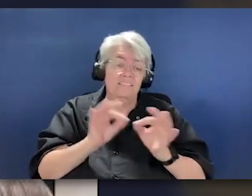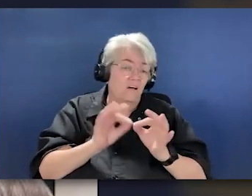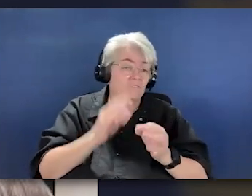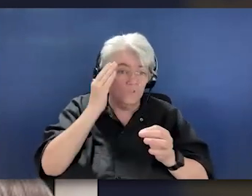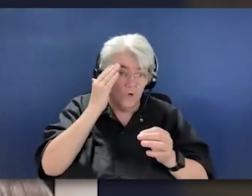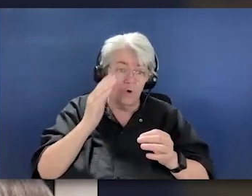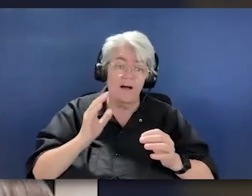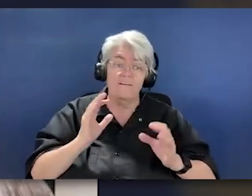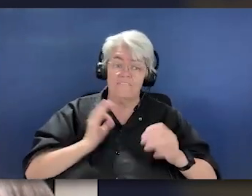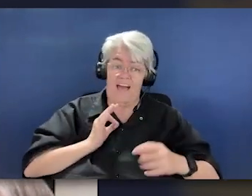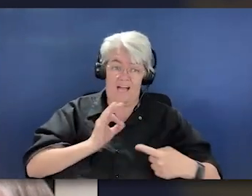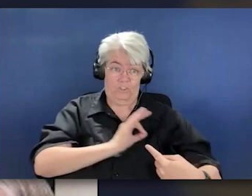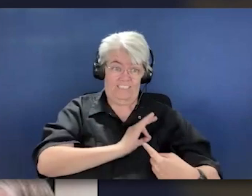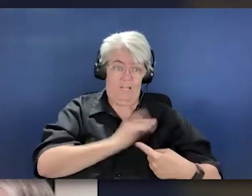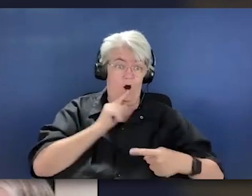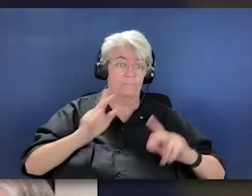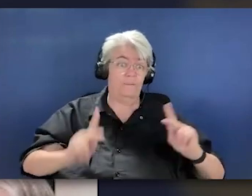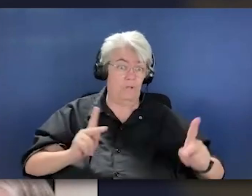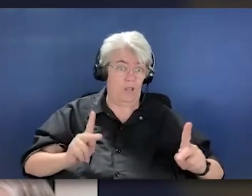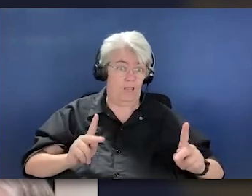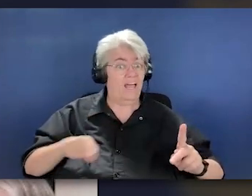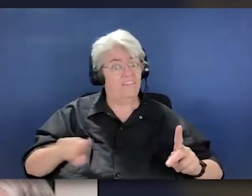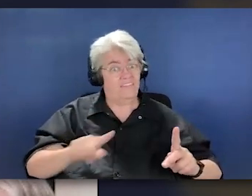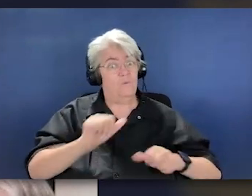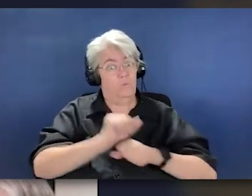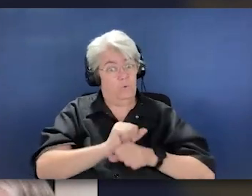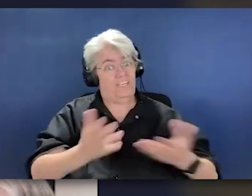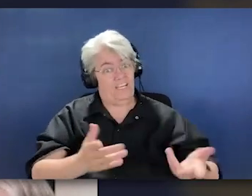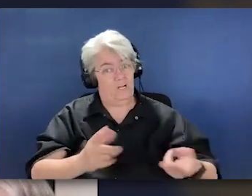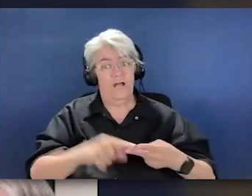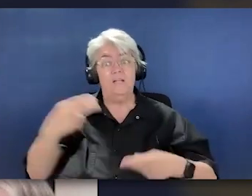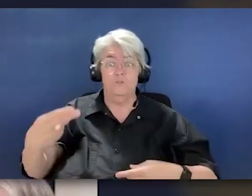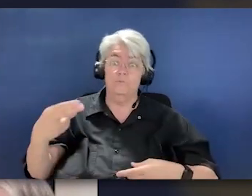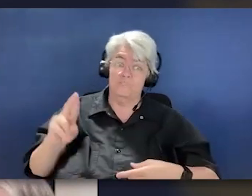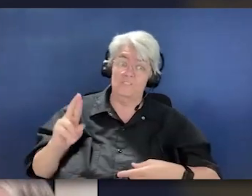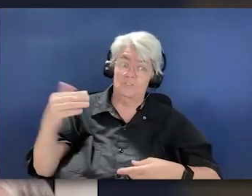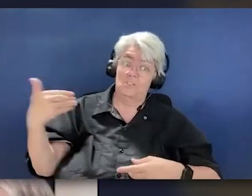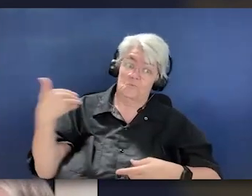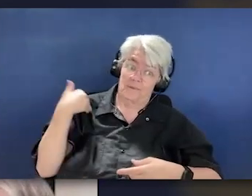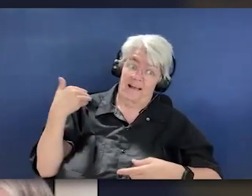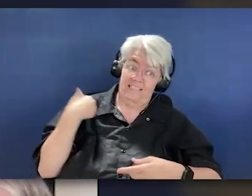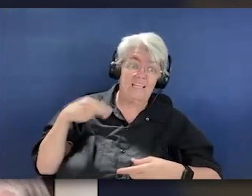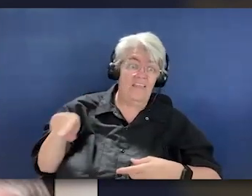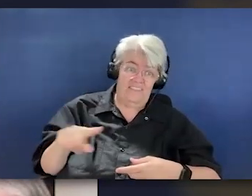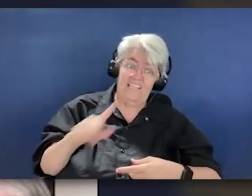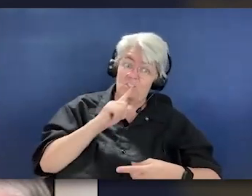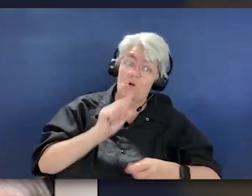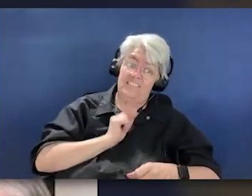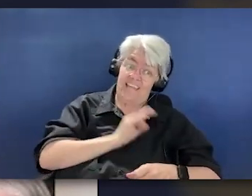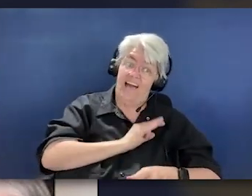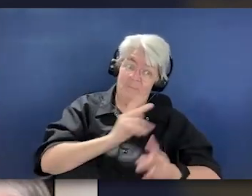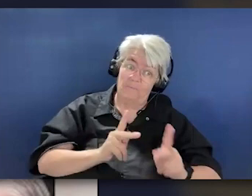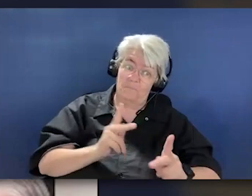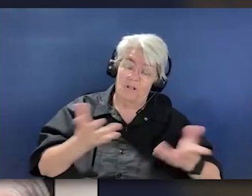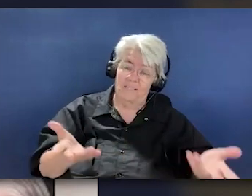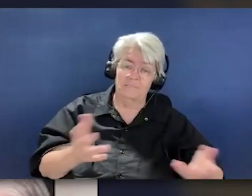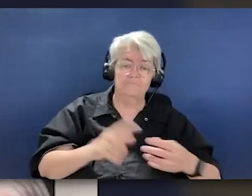are staff, right? We have this, you know, and human resources reminds us of that. And so I think the more we can work together, the